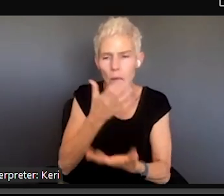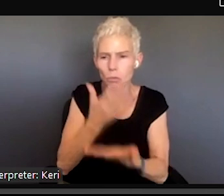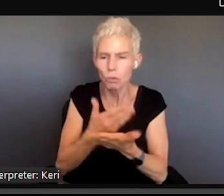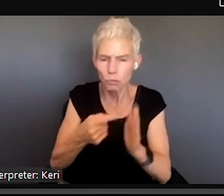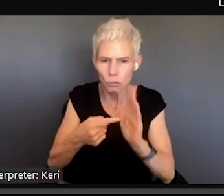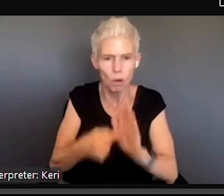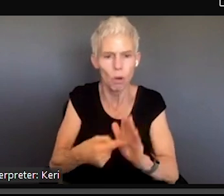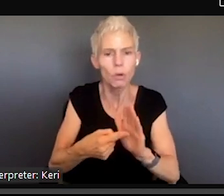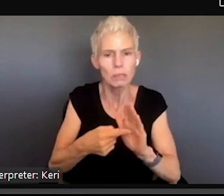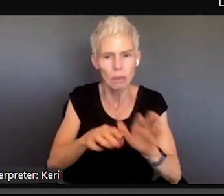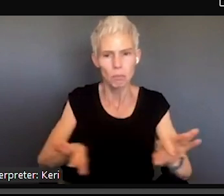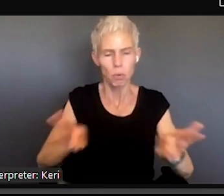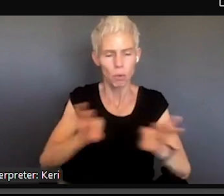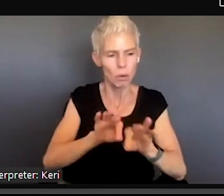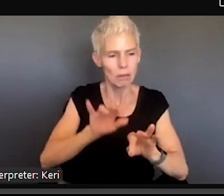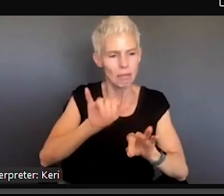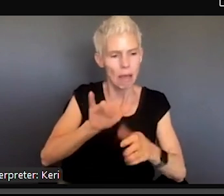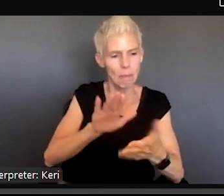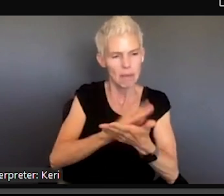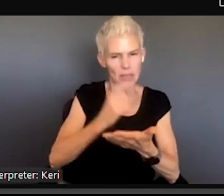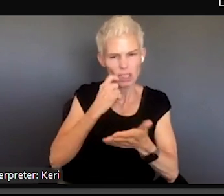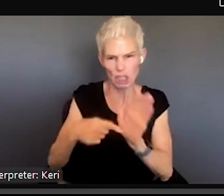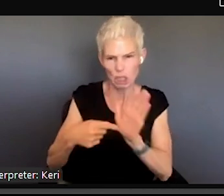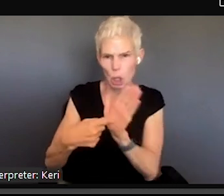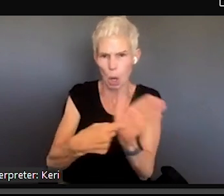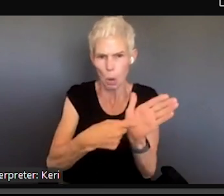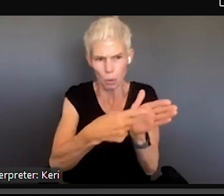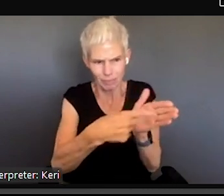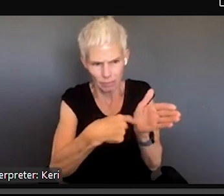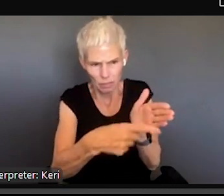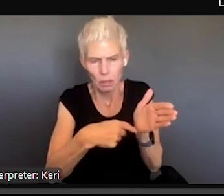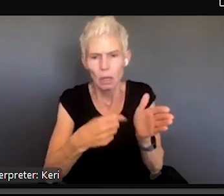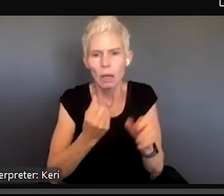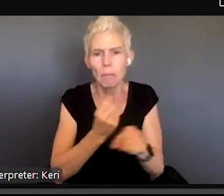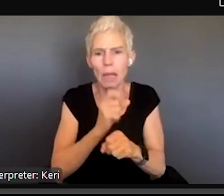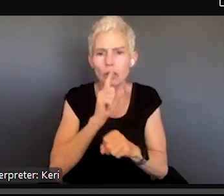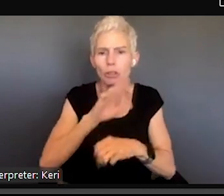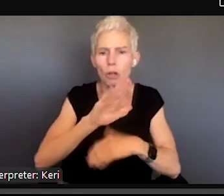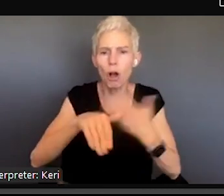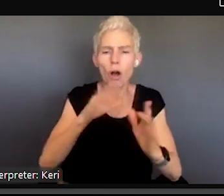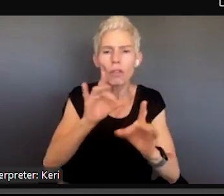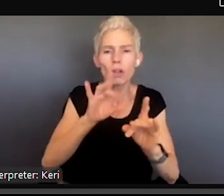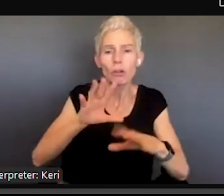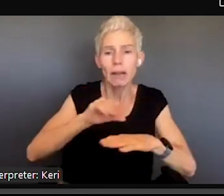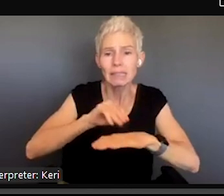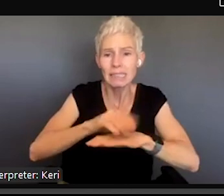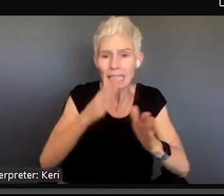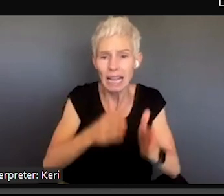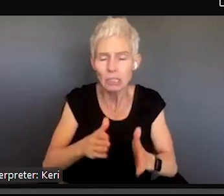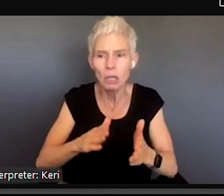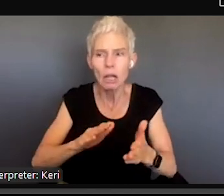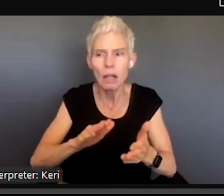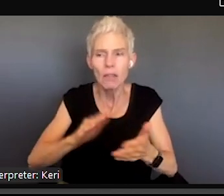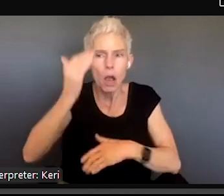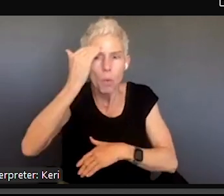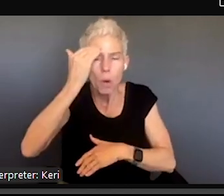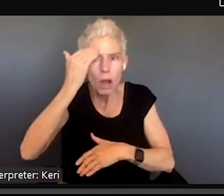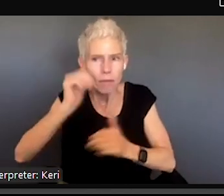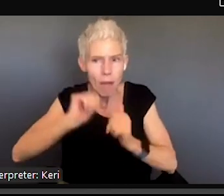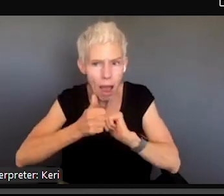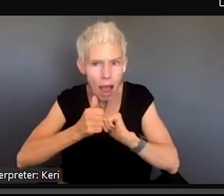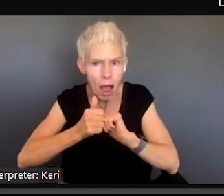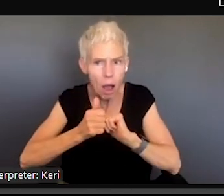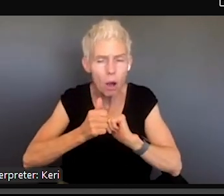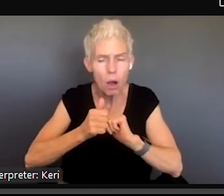it is for us, that paper that I just showed, because we want to make sure all of our crisis counselors are aware of how and where to transfer